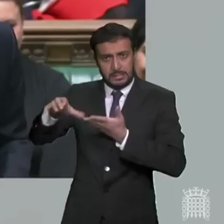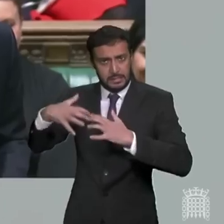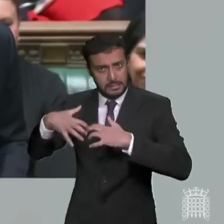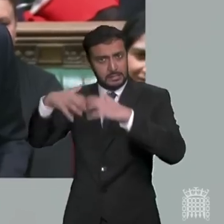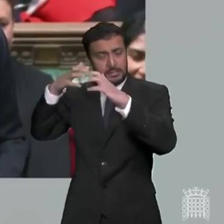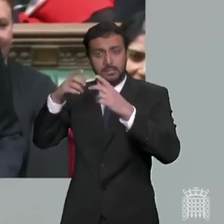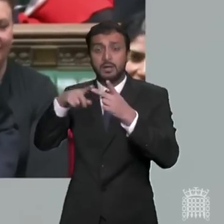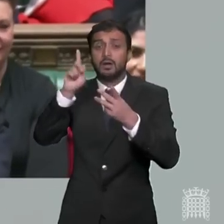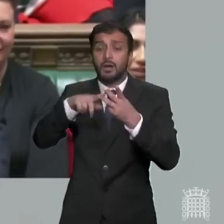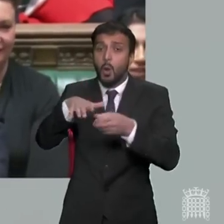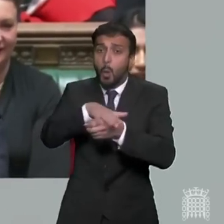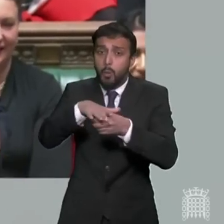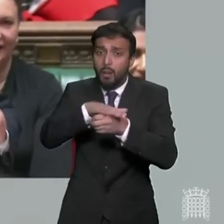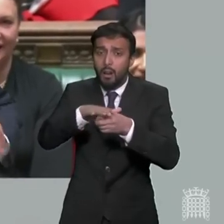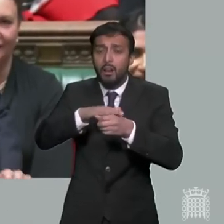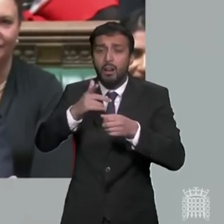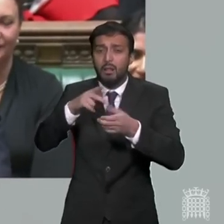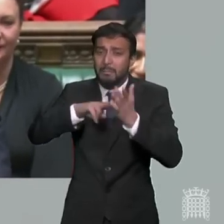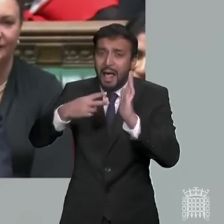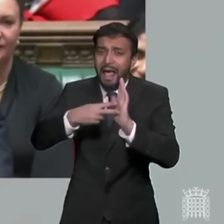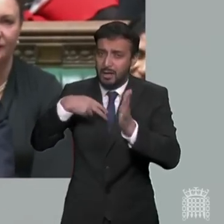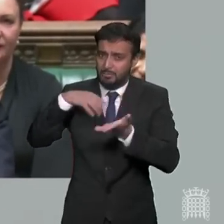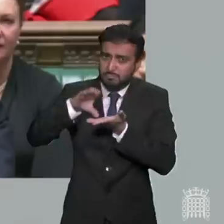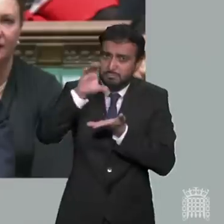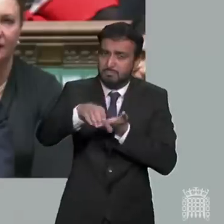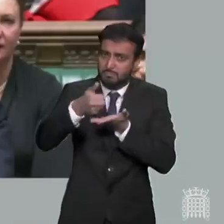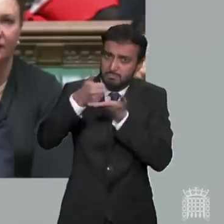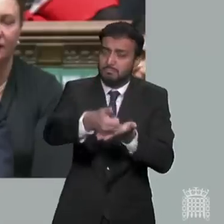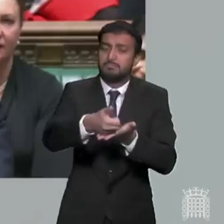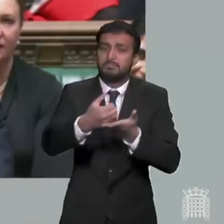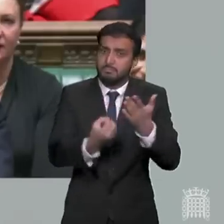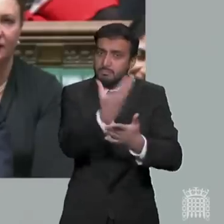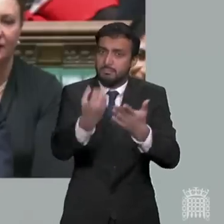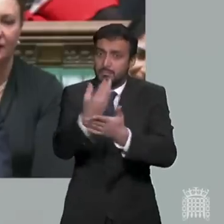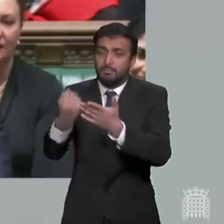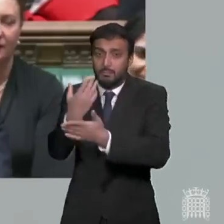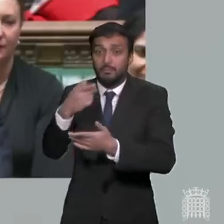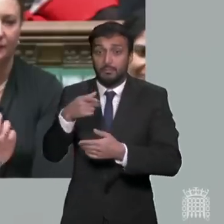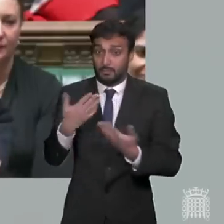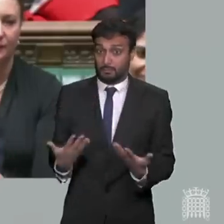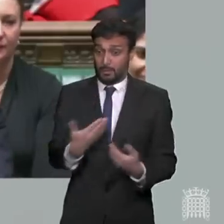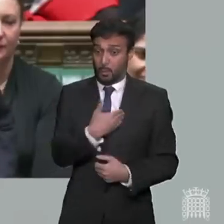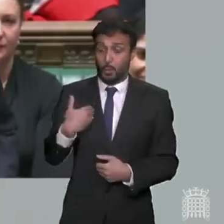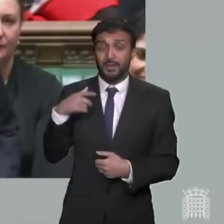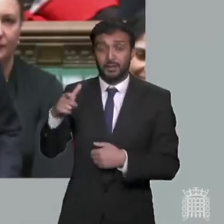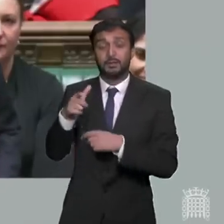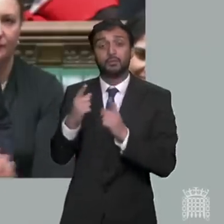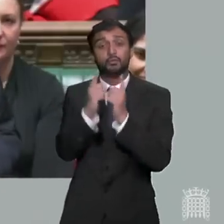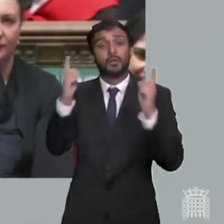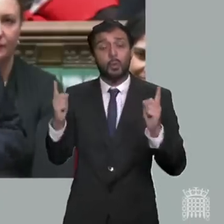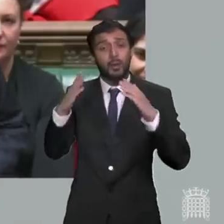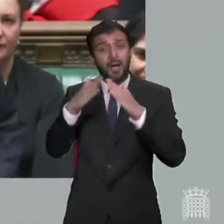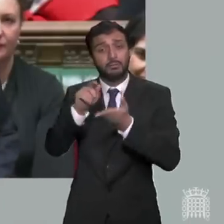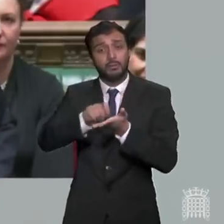for local neighbourhood plans. Yeah. Just this morning, the Shadow Housing Secretary said, communities should